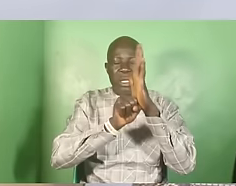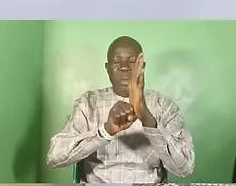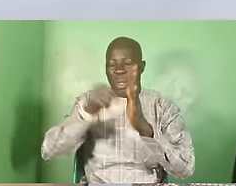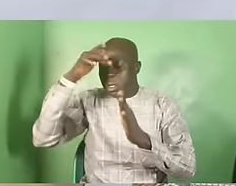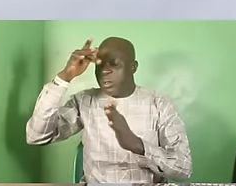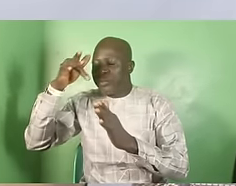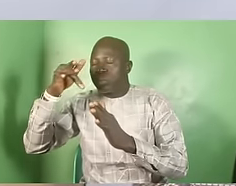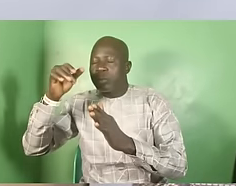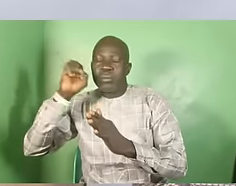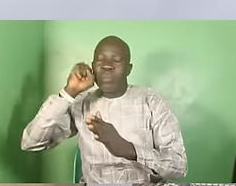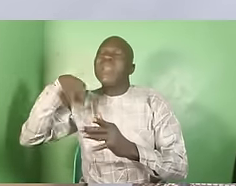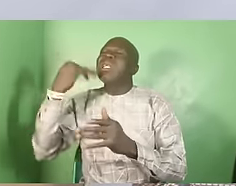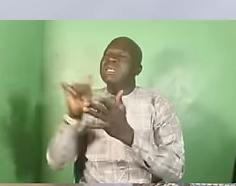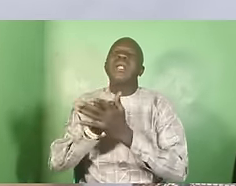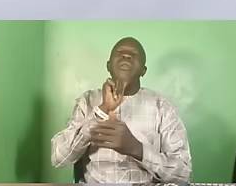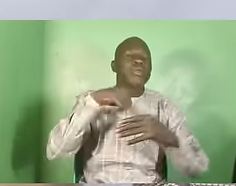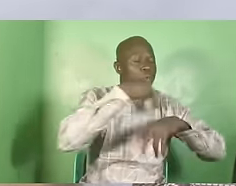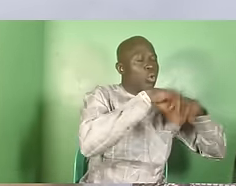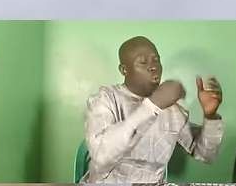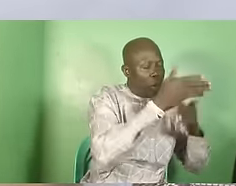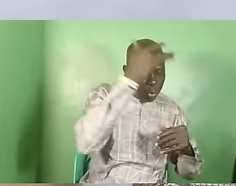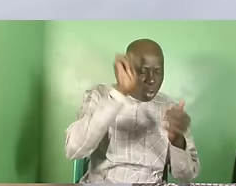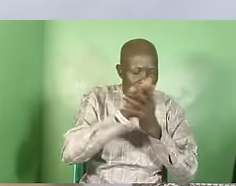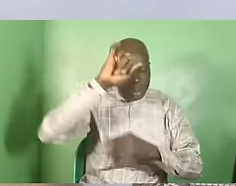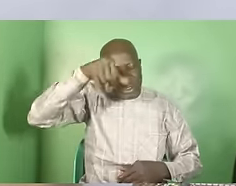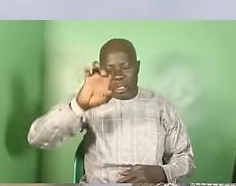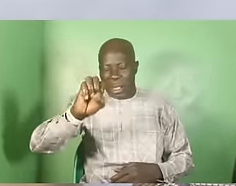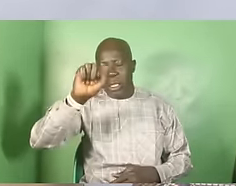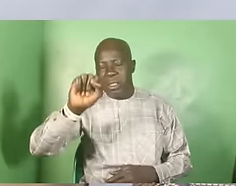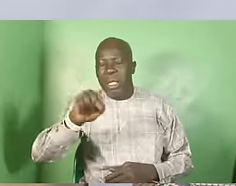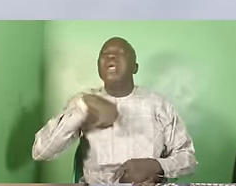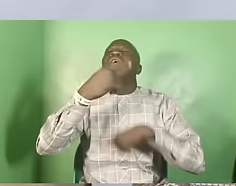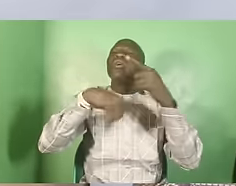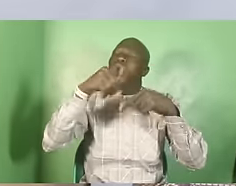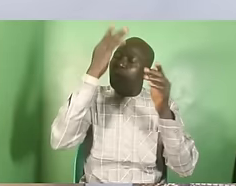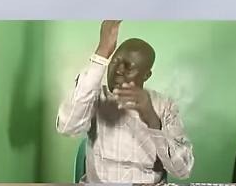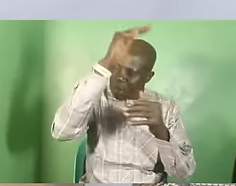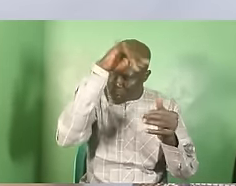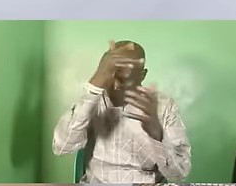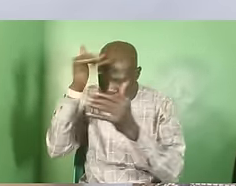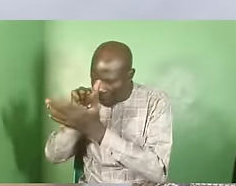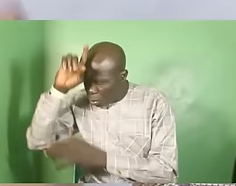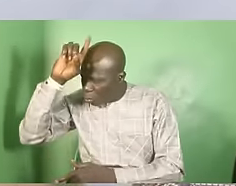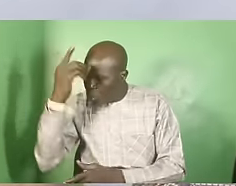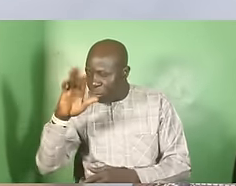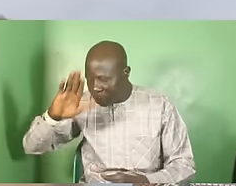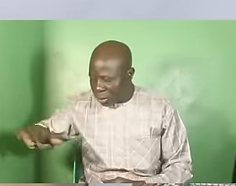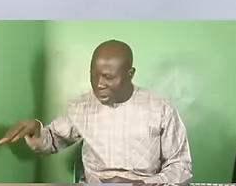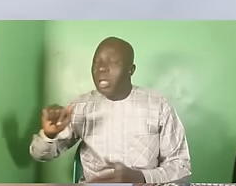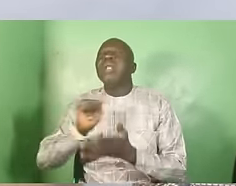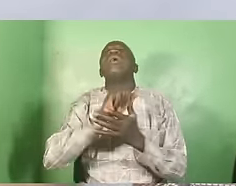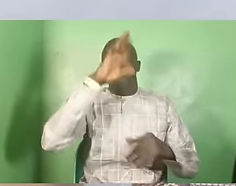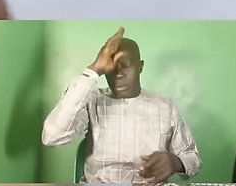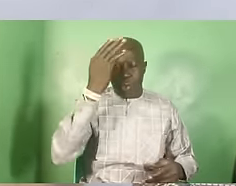Prophet Samuel. Jesse, did not go to the house of Jesse because of Jesse. He went there because of his child.